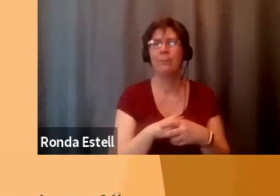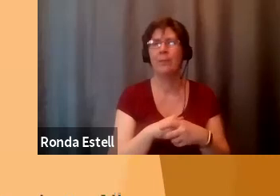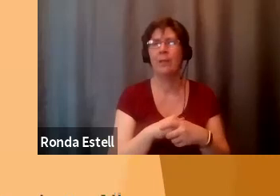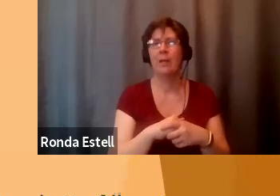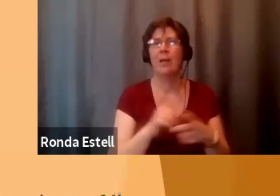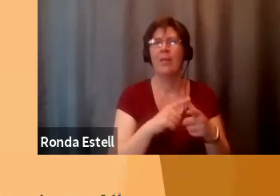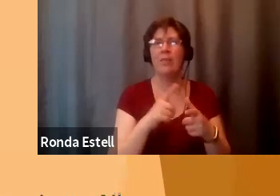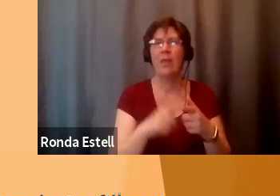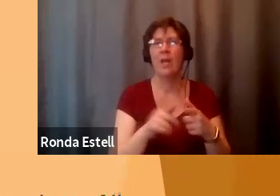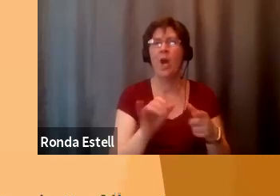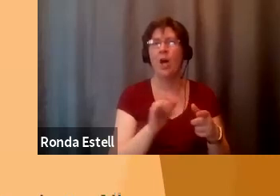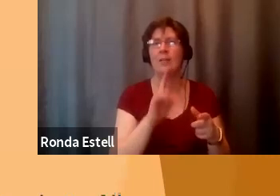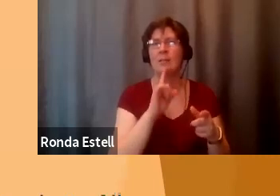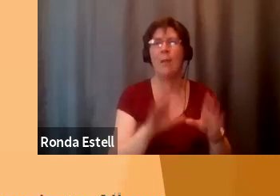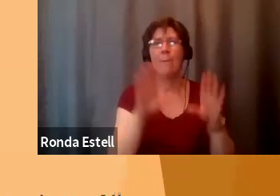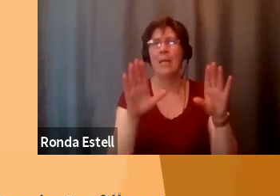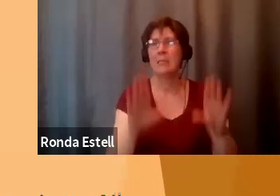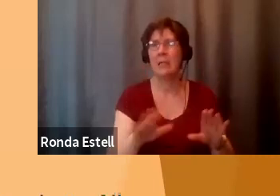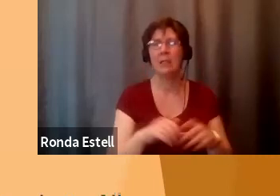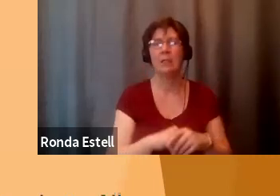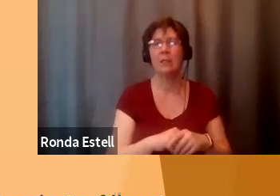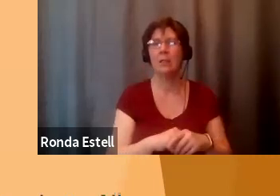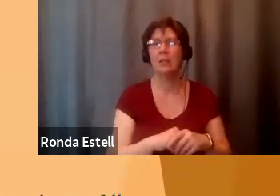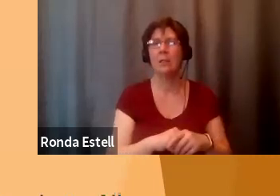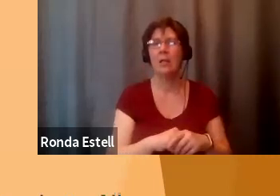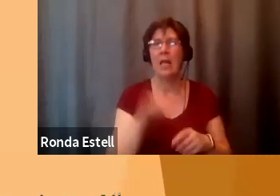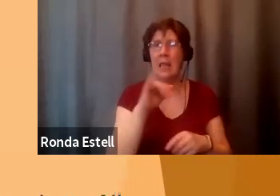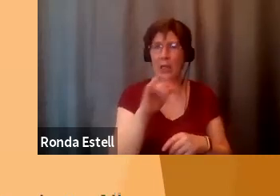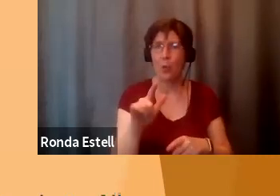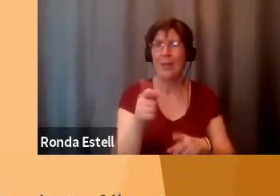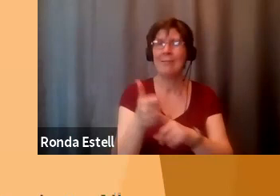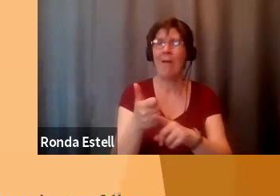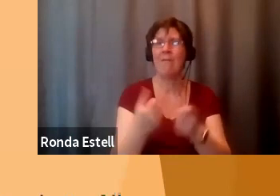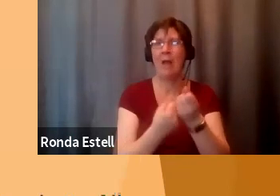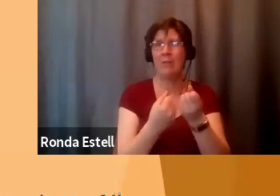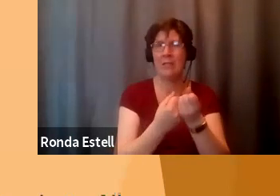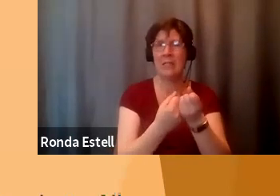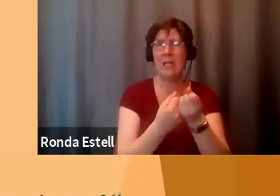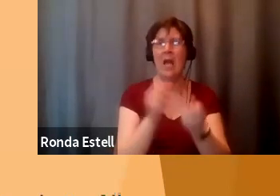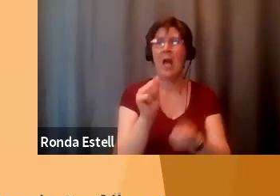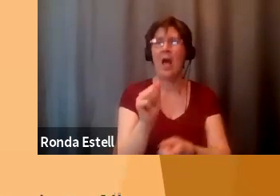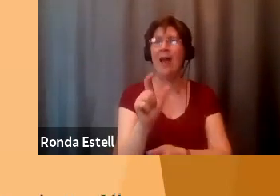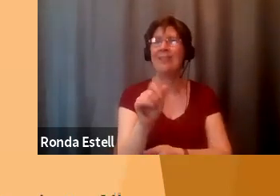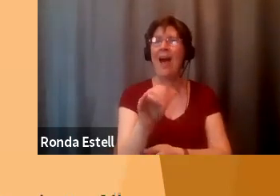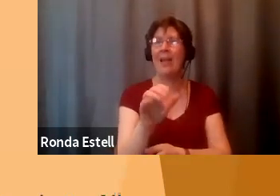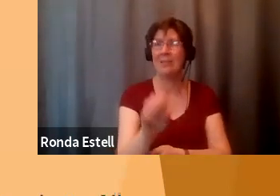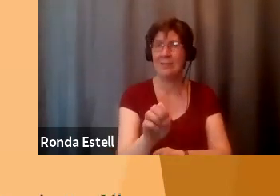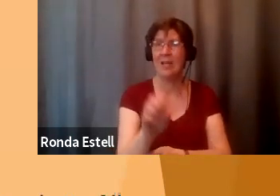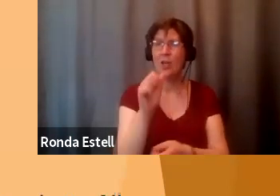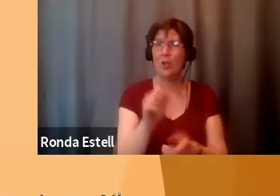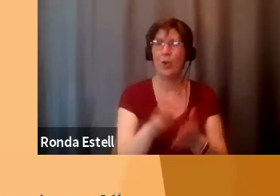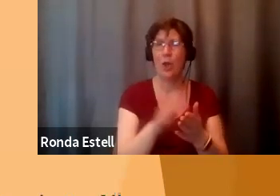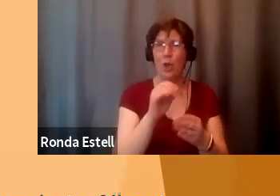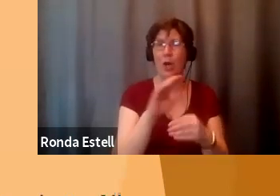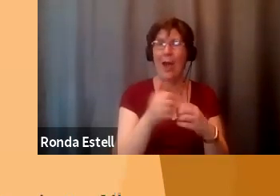then the other awesome and amazing is the Illinois Self-Advocacy Alliance. You can learn how to get